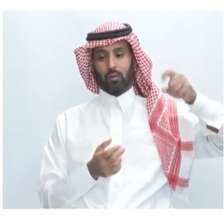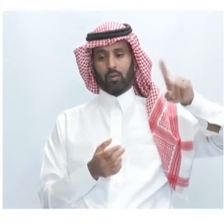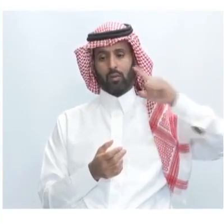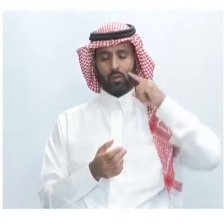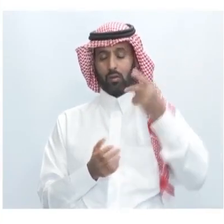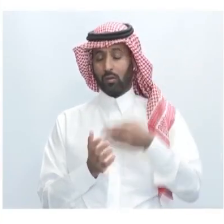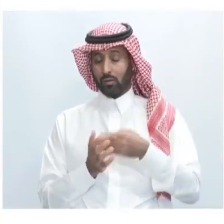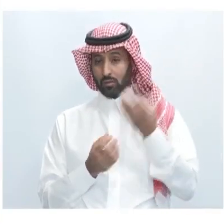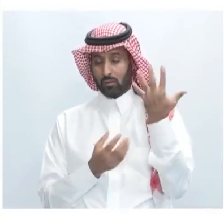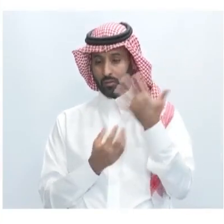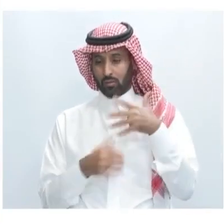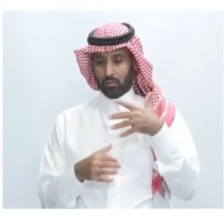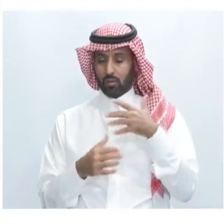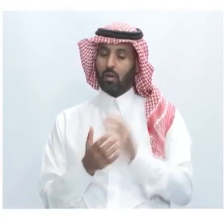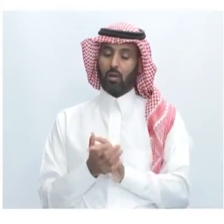to answer number two.